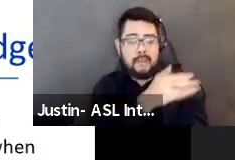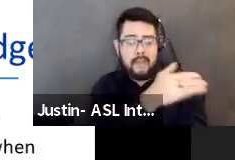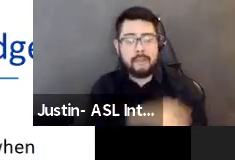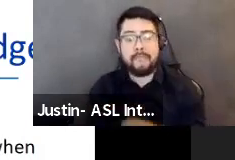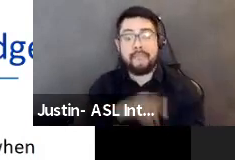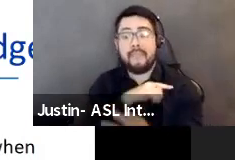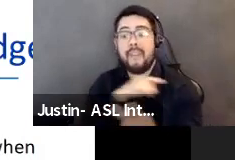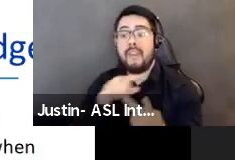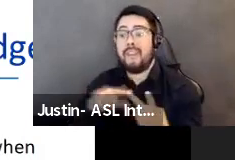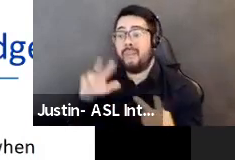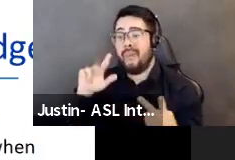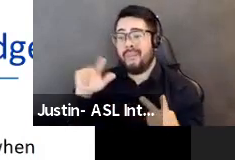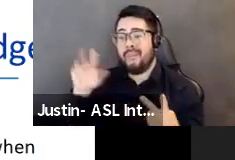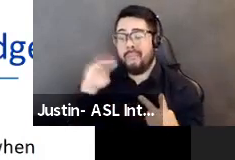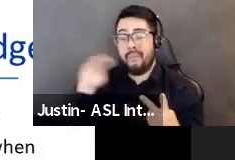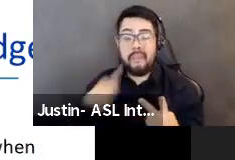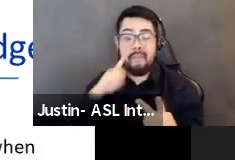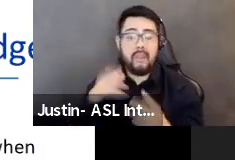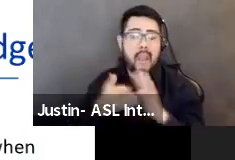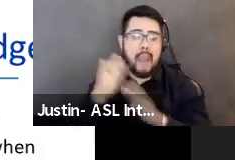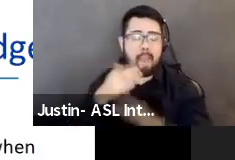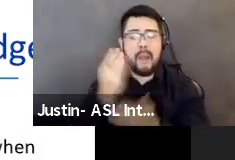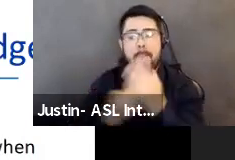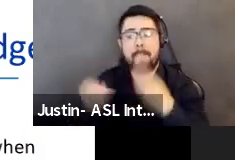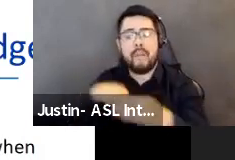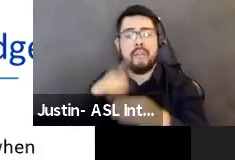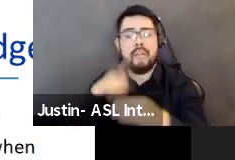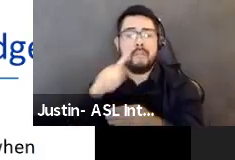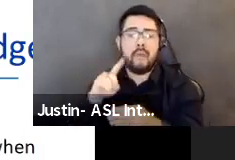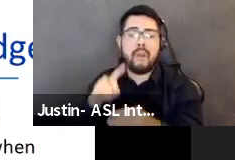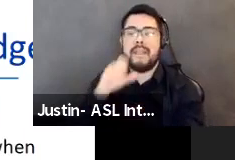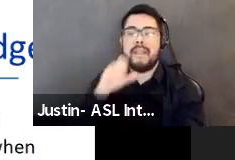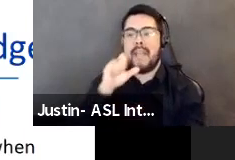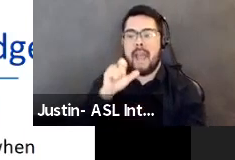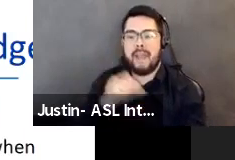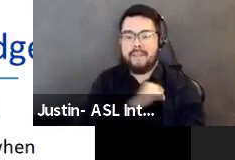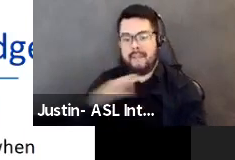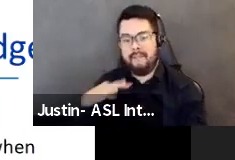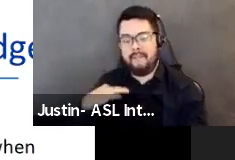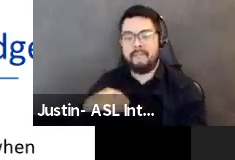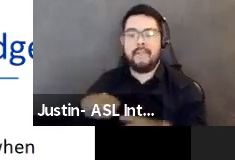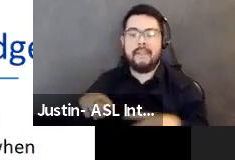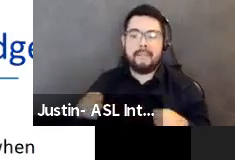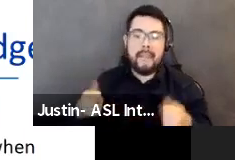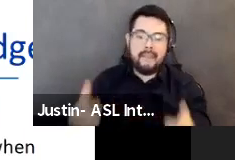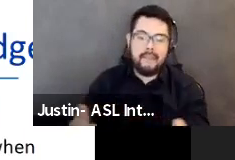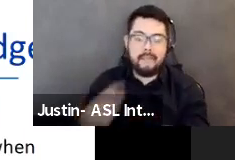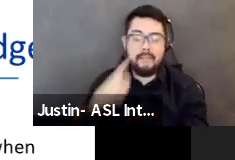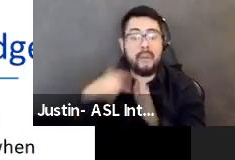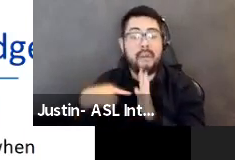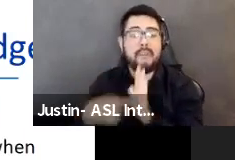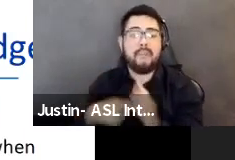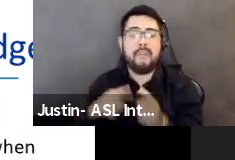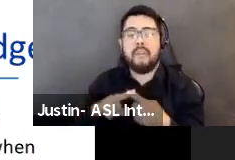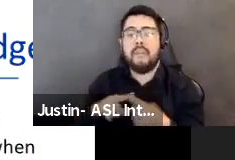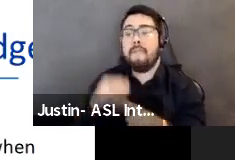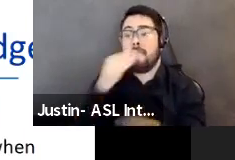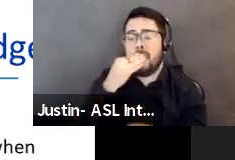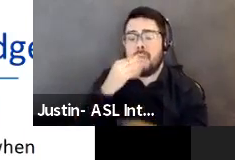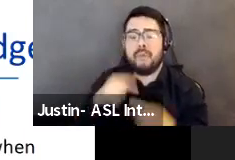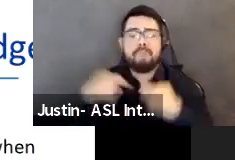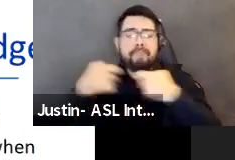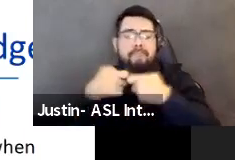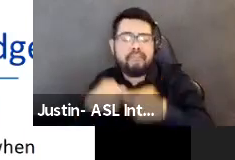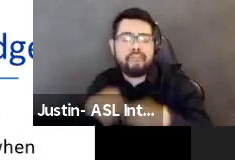23 percent of the operating budget are used to pay non-personnel expenses including commodities such as food and utilities instructional